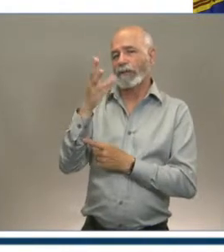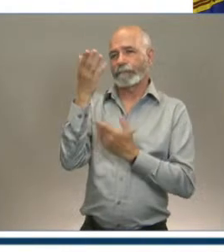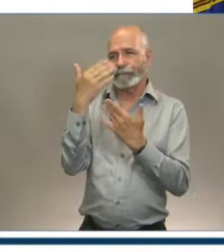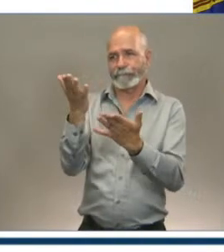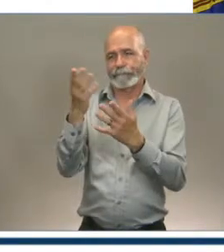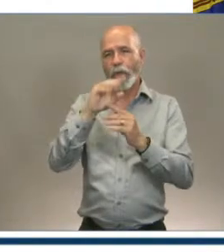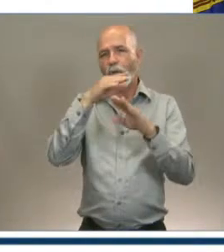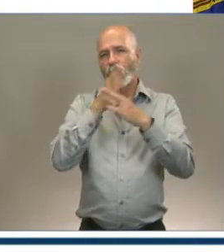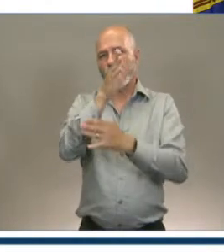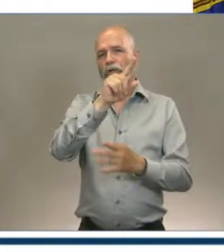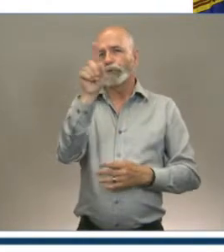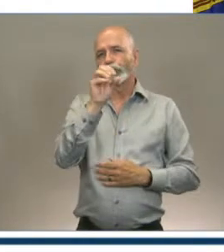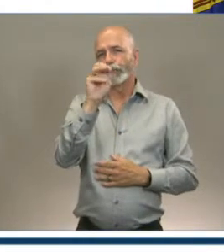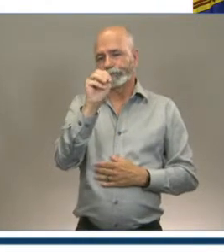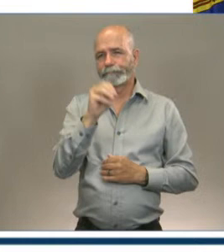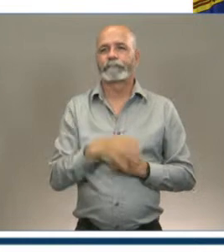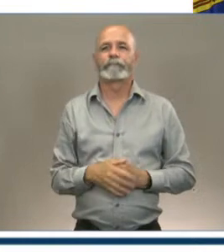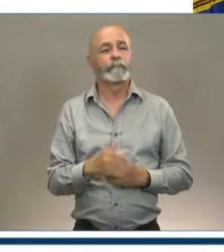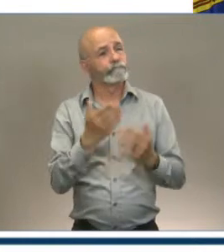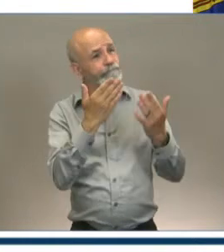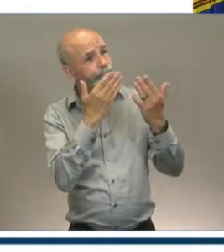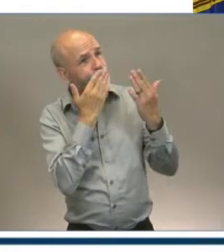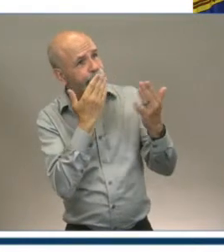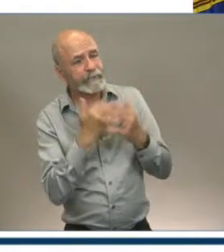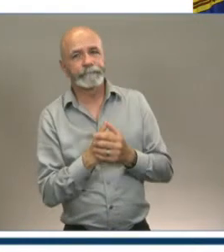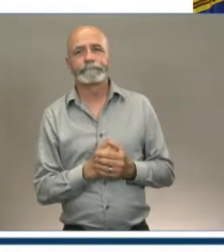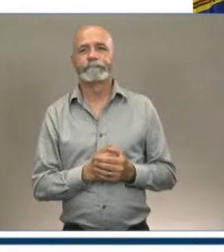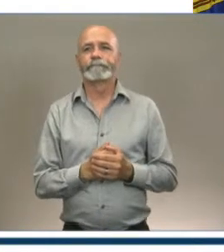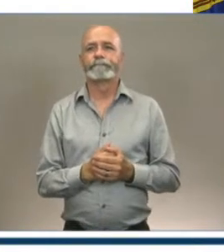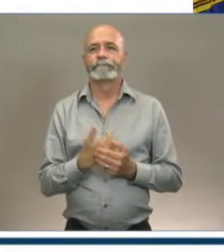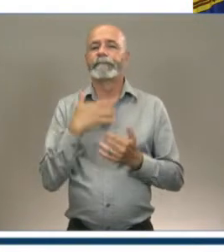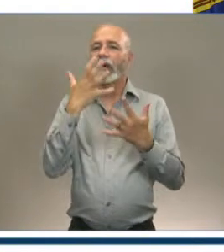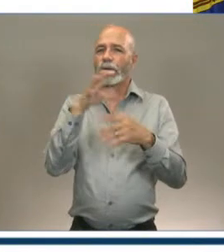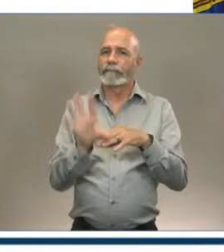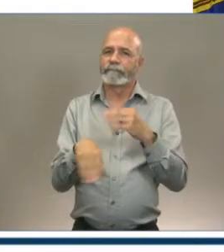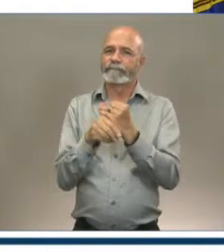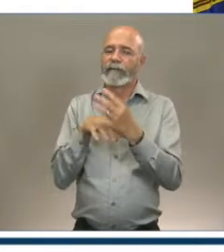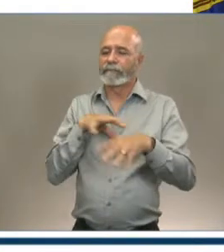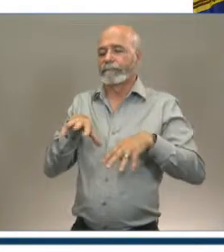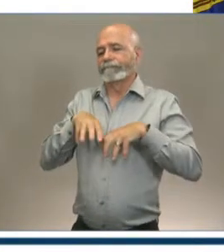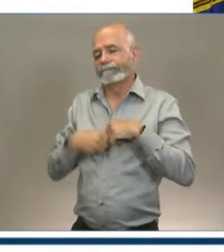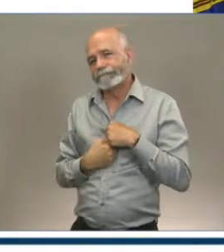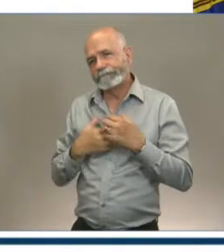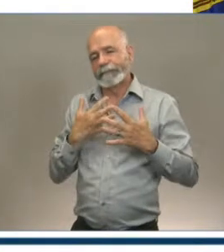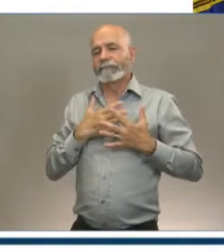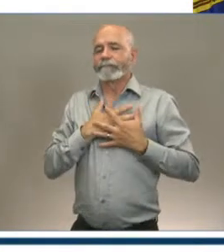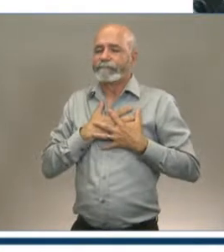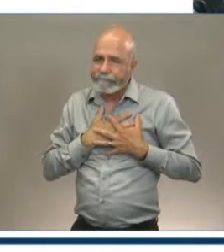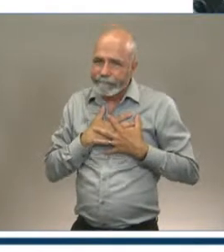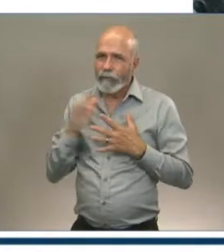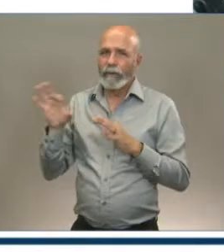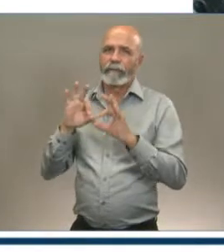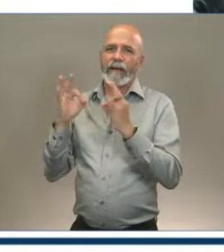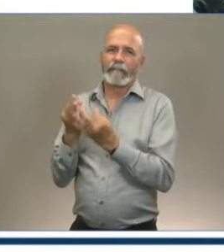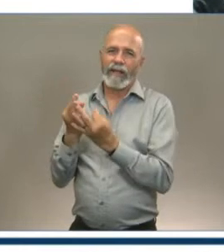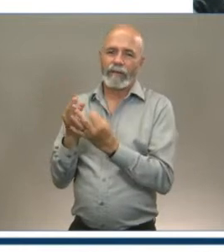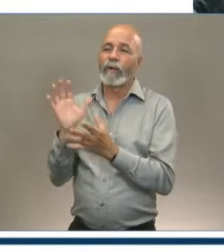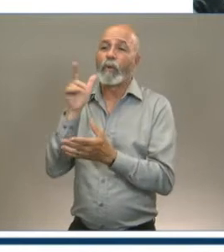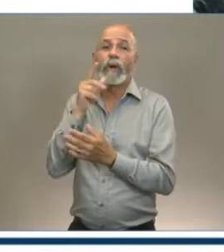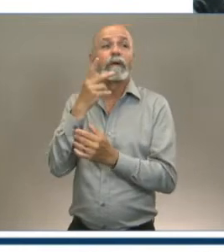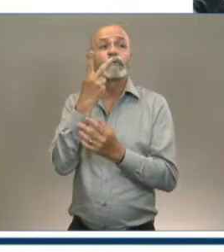Thank you, Premier, and let me also add my condolences to the families of those 2 Nova Scotians who have unfortunately died as a